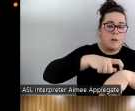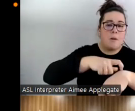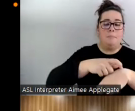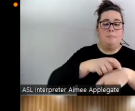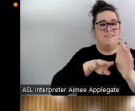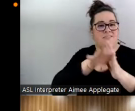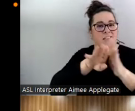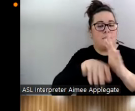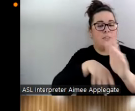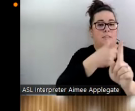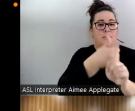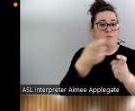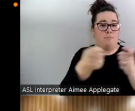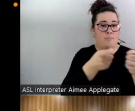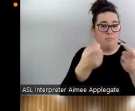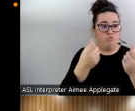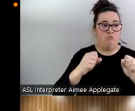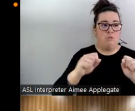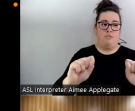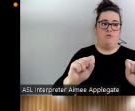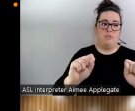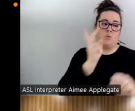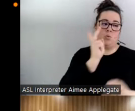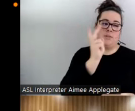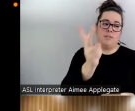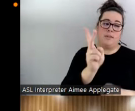and we clearly saw that there was a difference between some